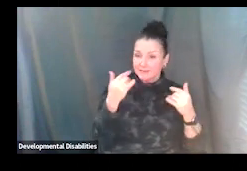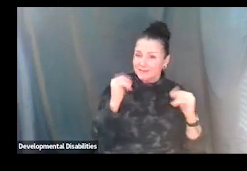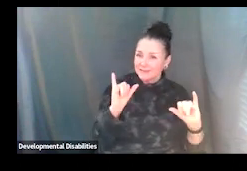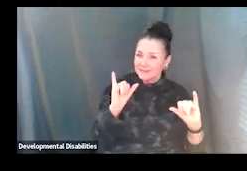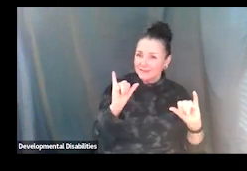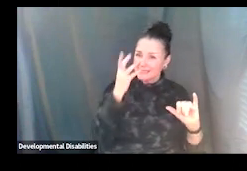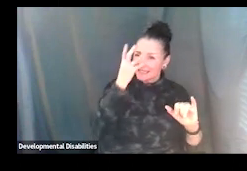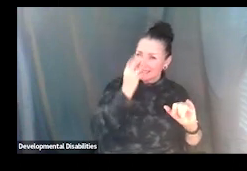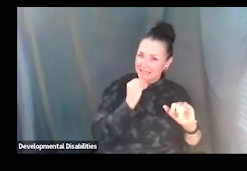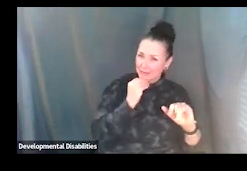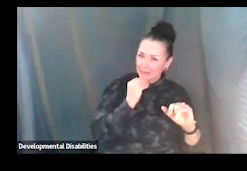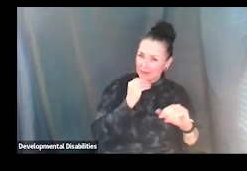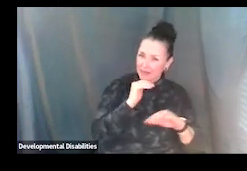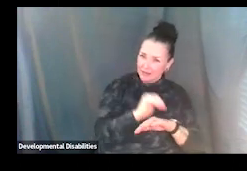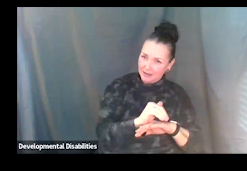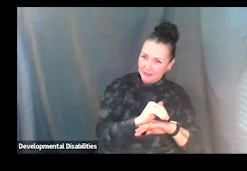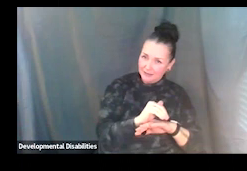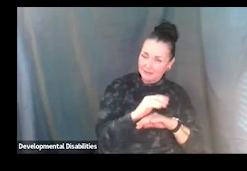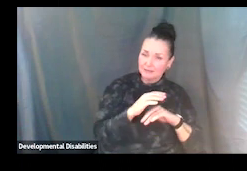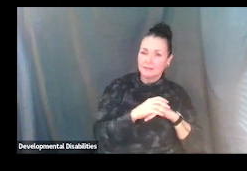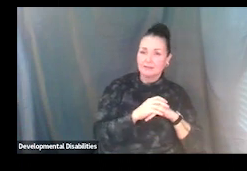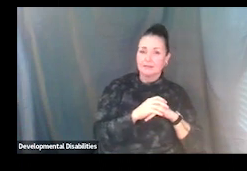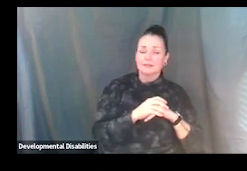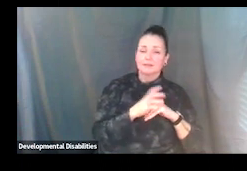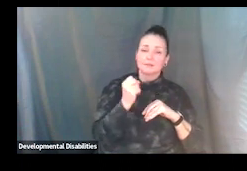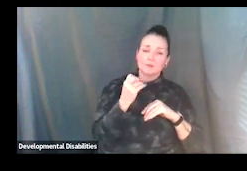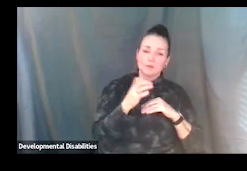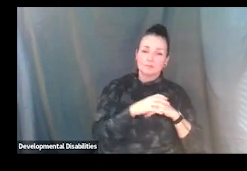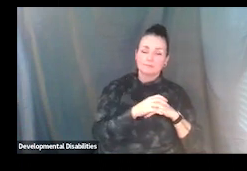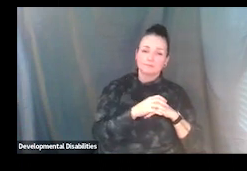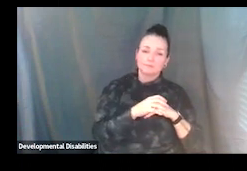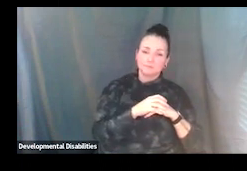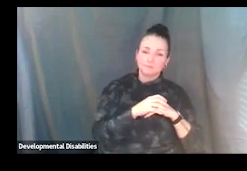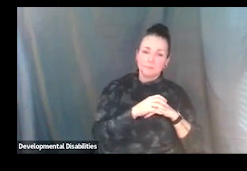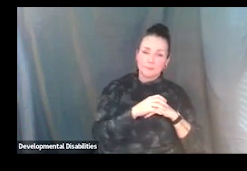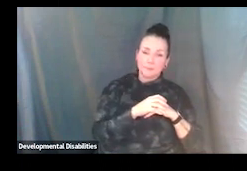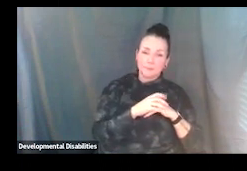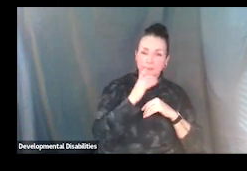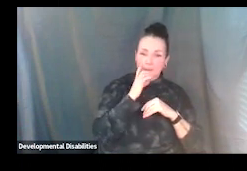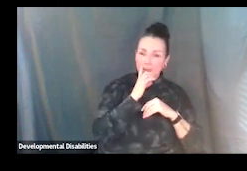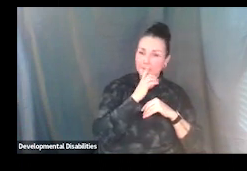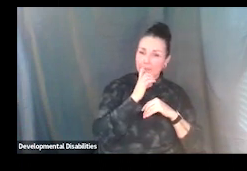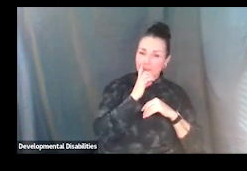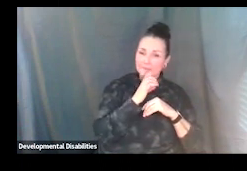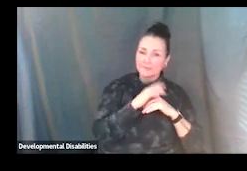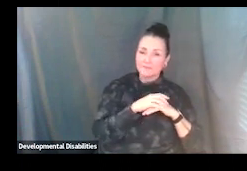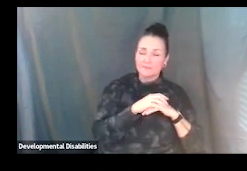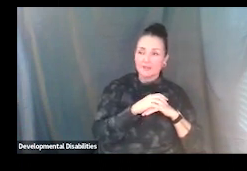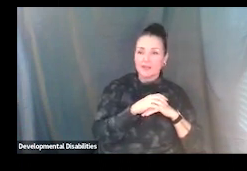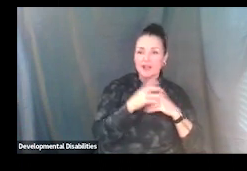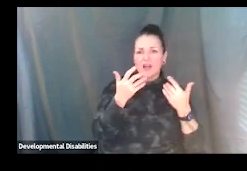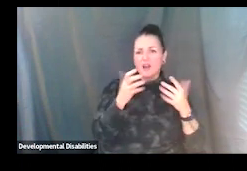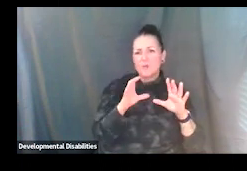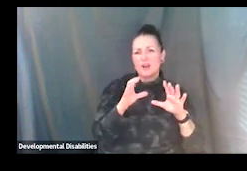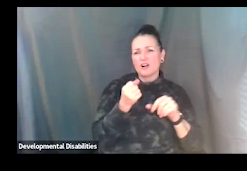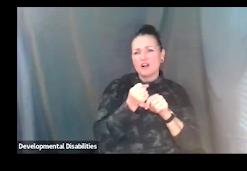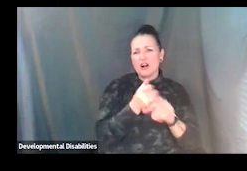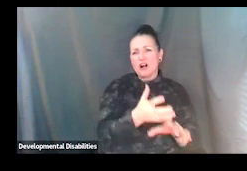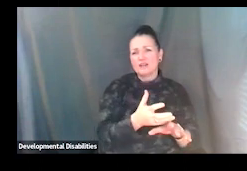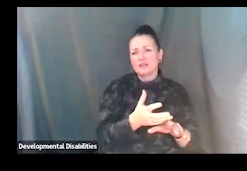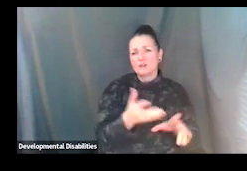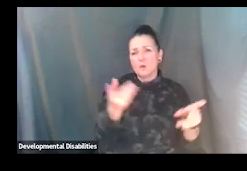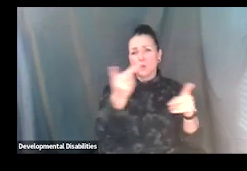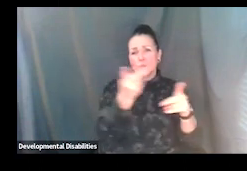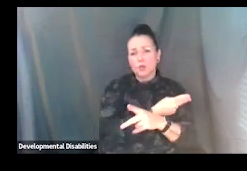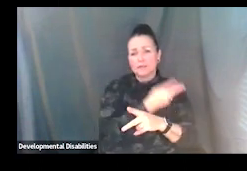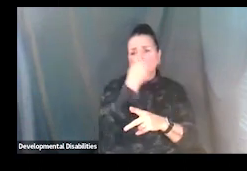do start a stimulant, they've got some treatment underway to help them with the sleep problem rather than making it worse. So I think